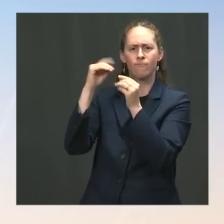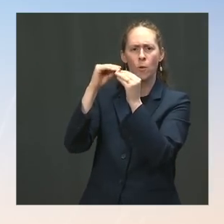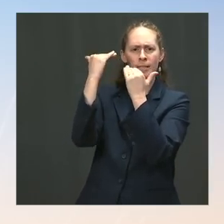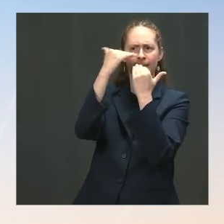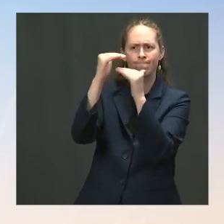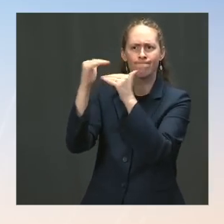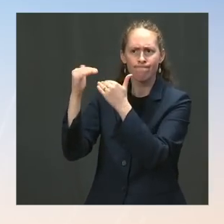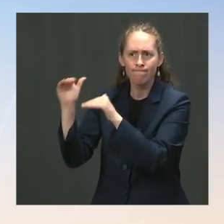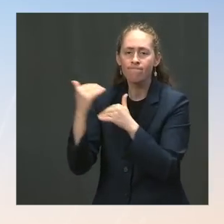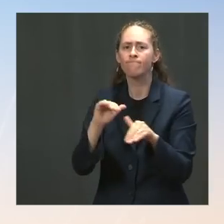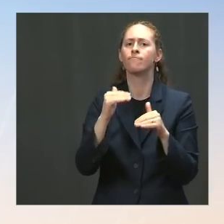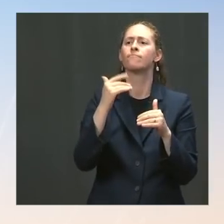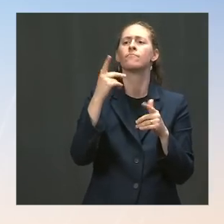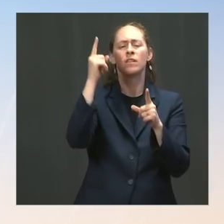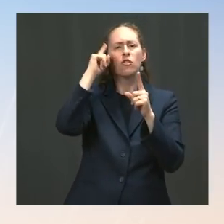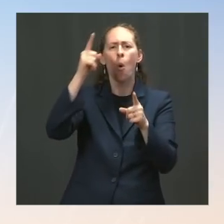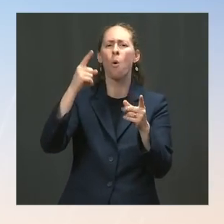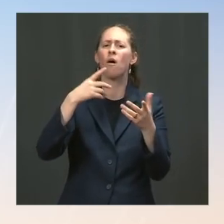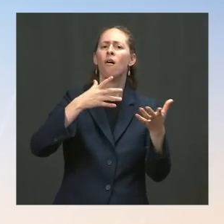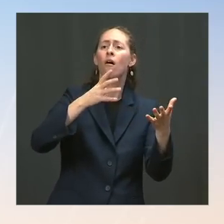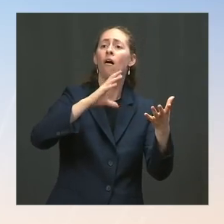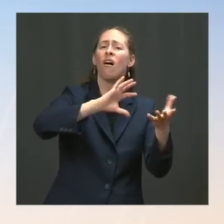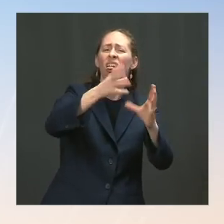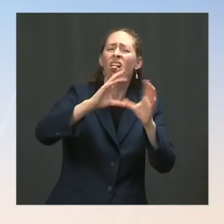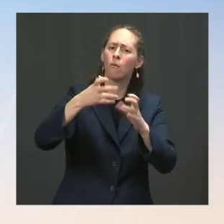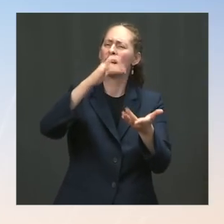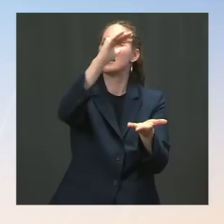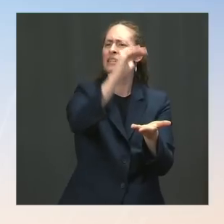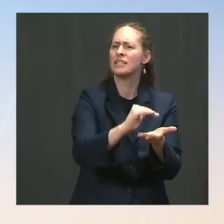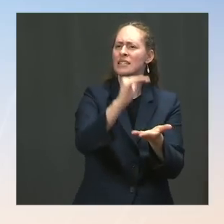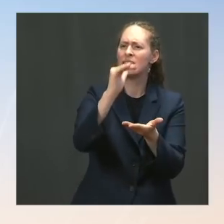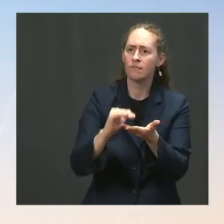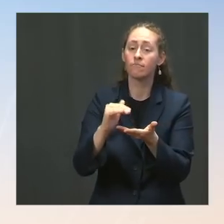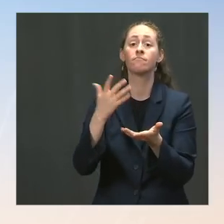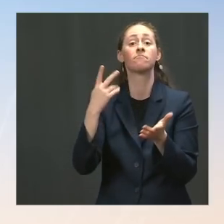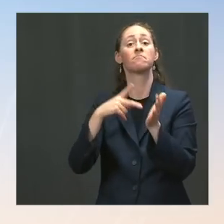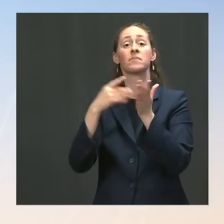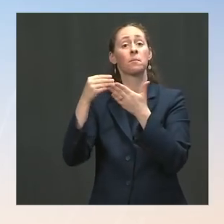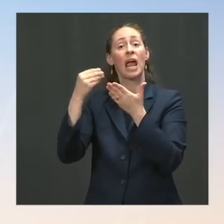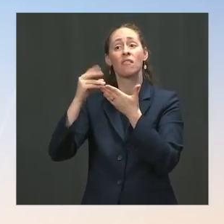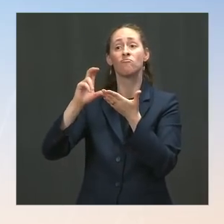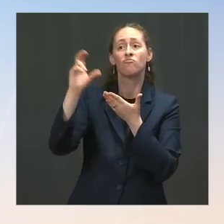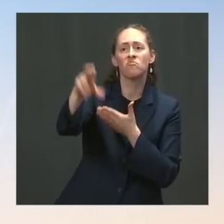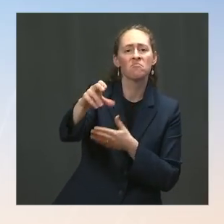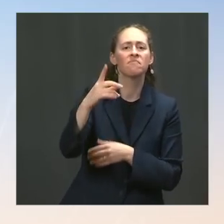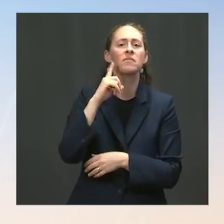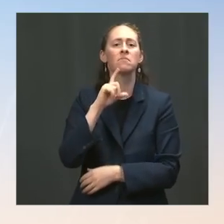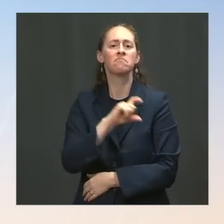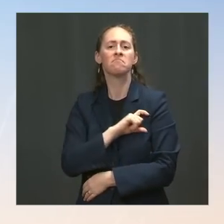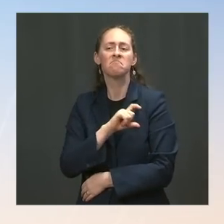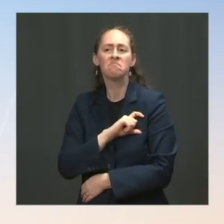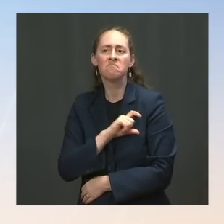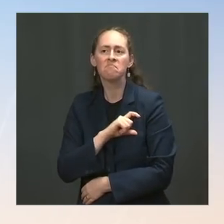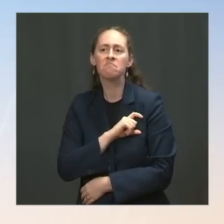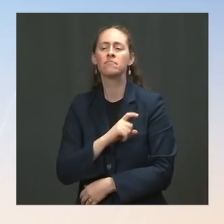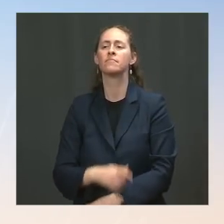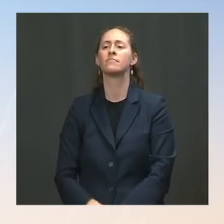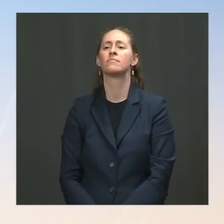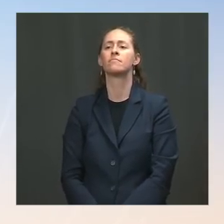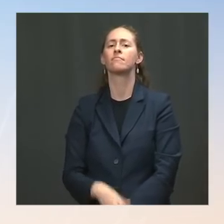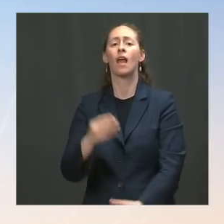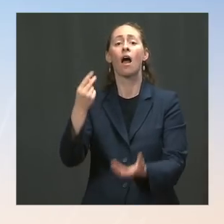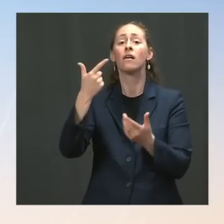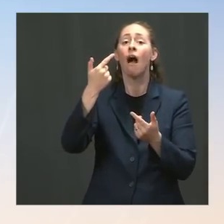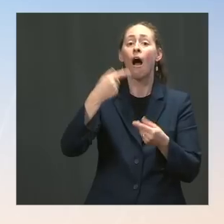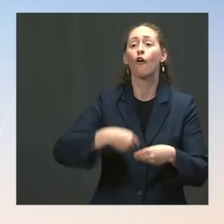on the beat and support community anti-violence programs. It also means aggressive steps to stem the flow of guns used in crimes. And in addition to